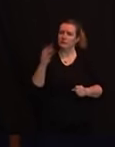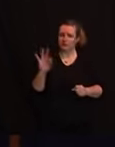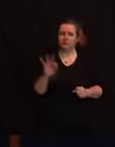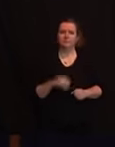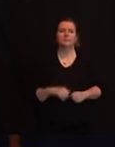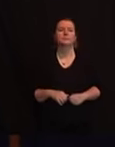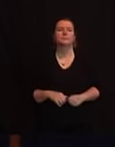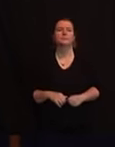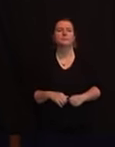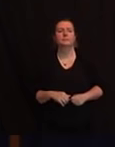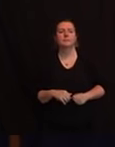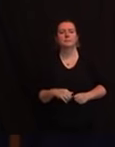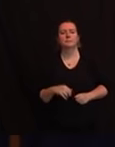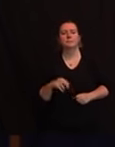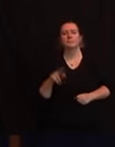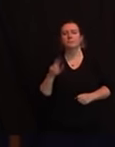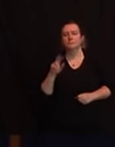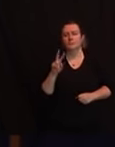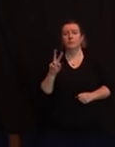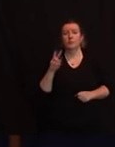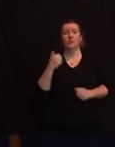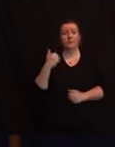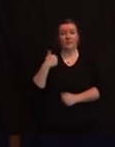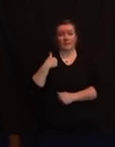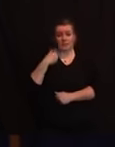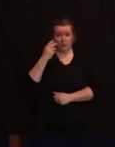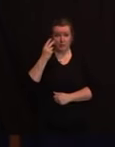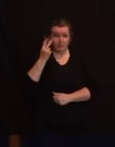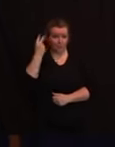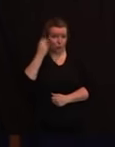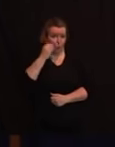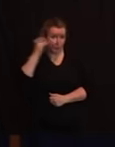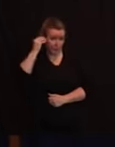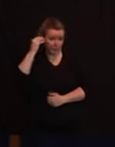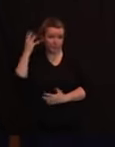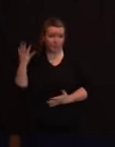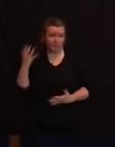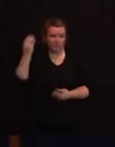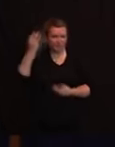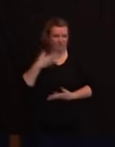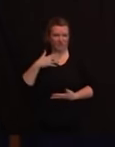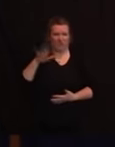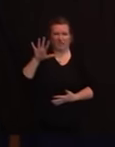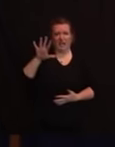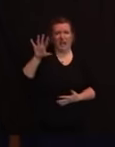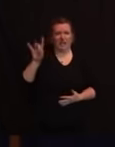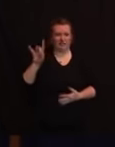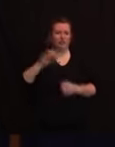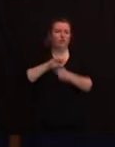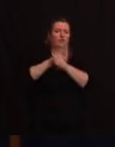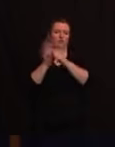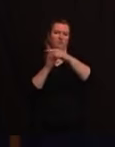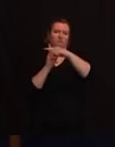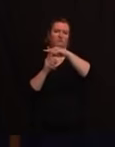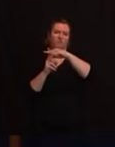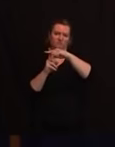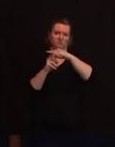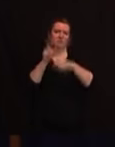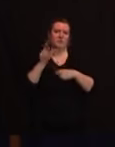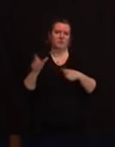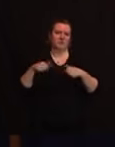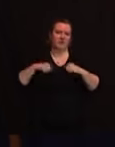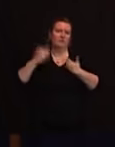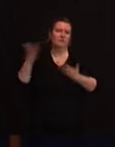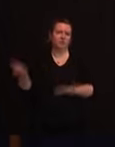memorial homes in New Jersey. To date, collectively, they report 58 COVID-positive residents and